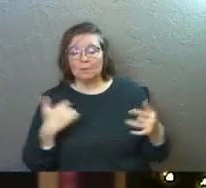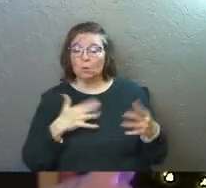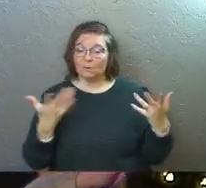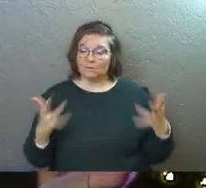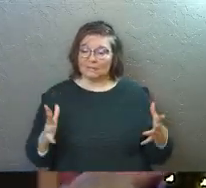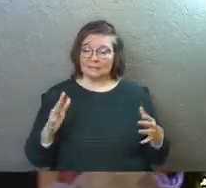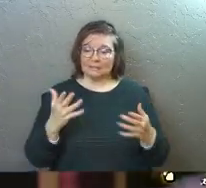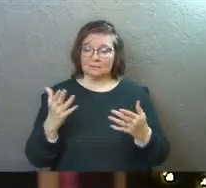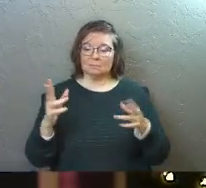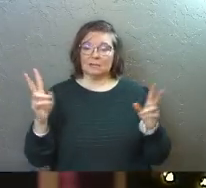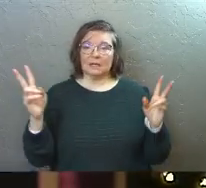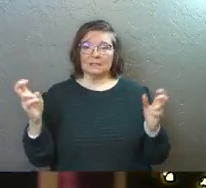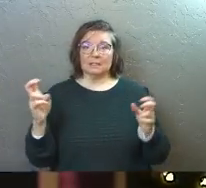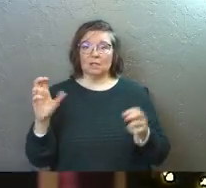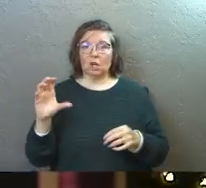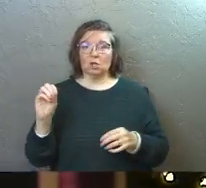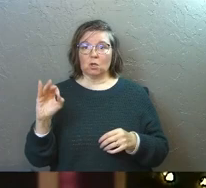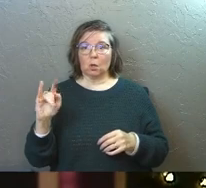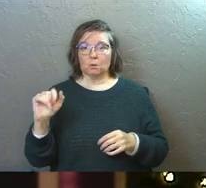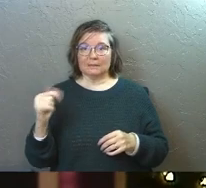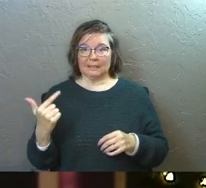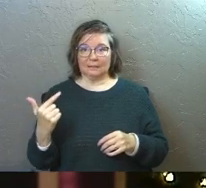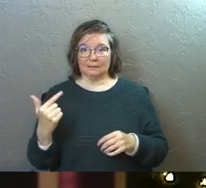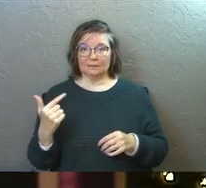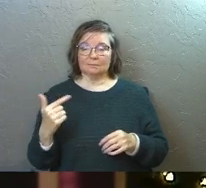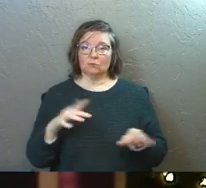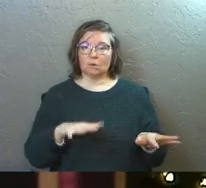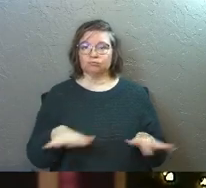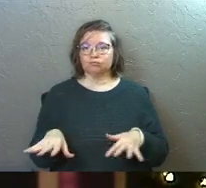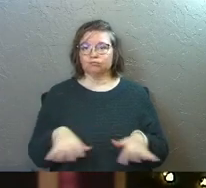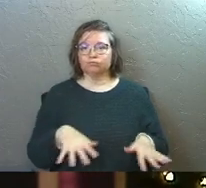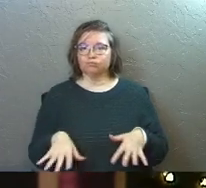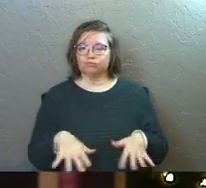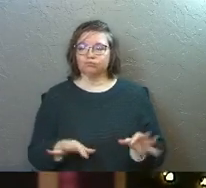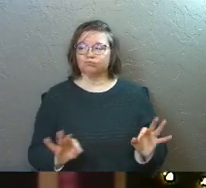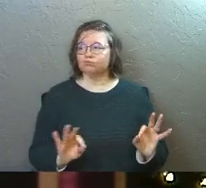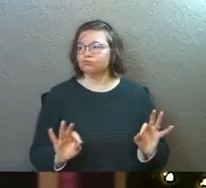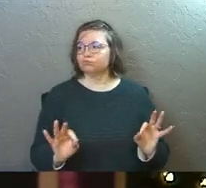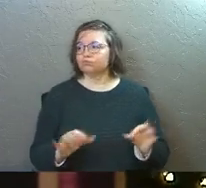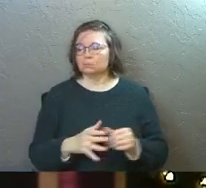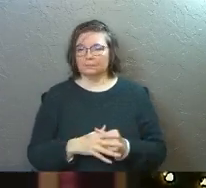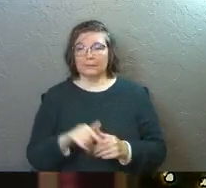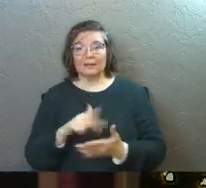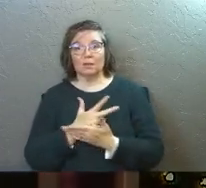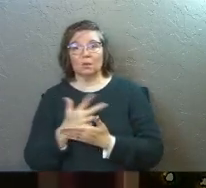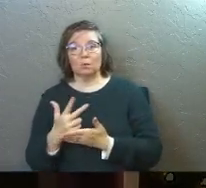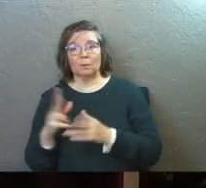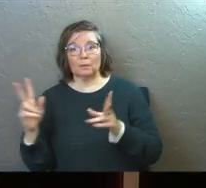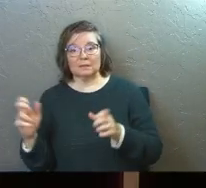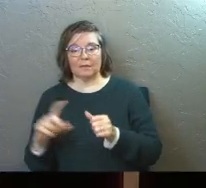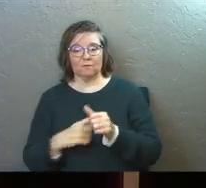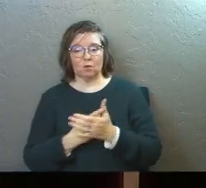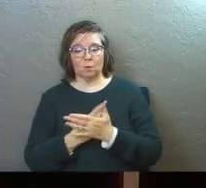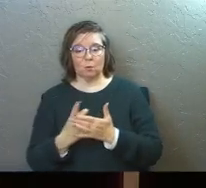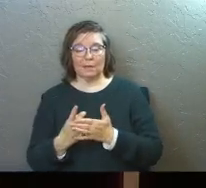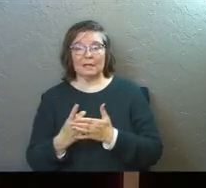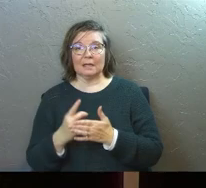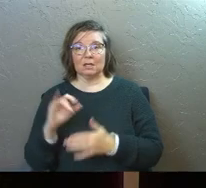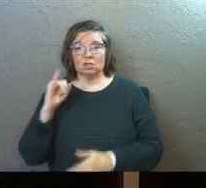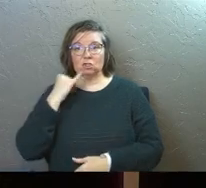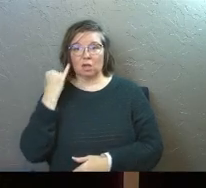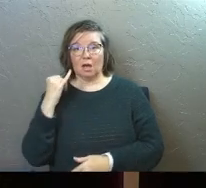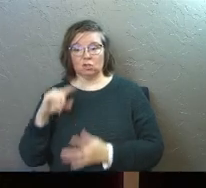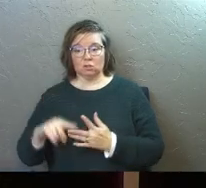going to finish up our series, Coasting. If you haven't been around, this is a three-week series that we've been doing. And first week, a couple weeks ago, Josh started.